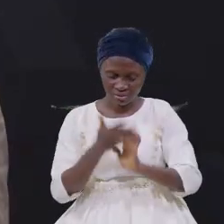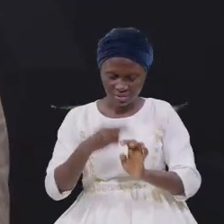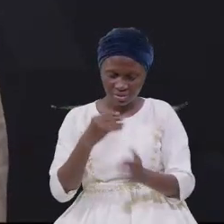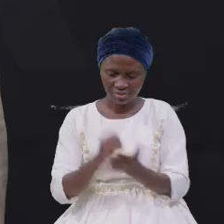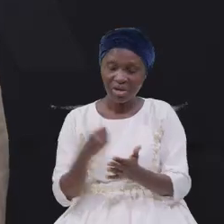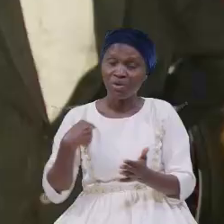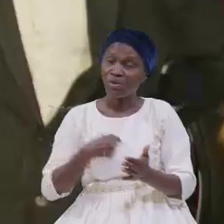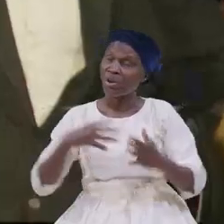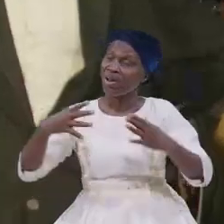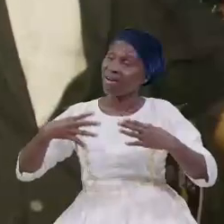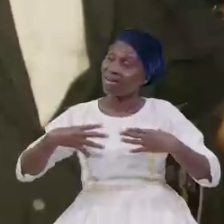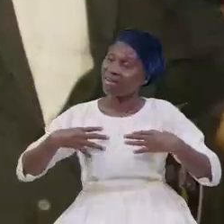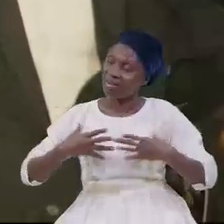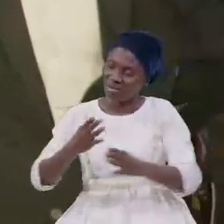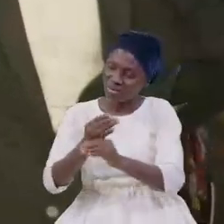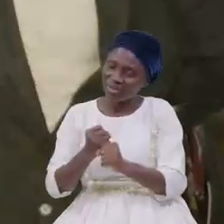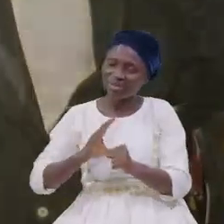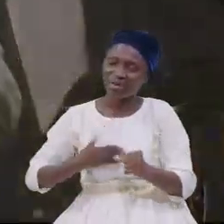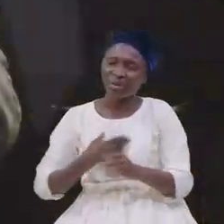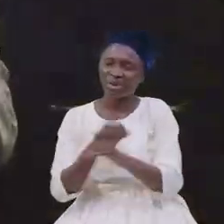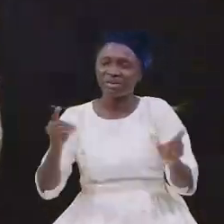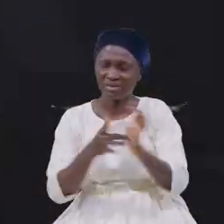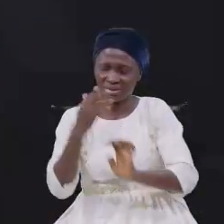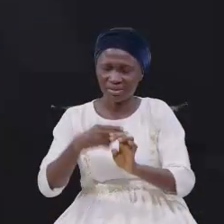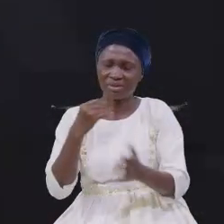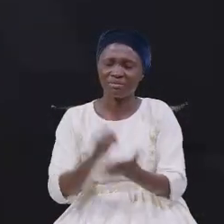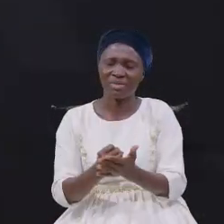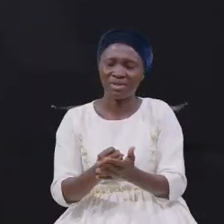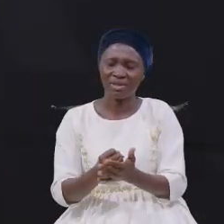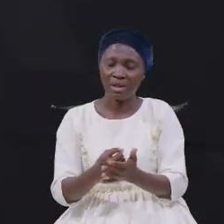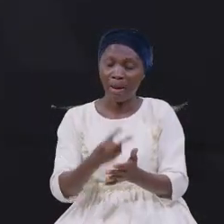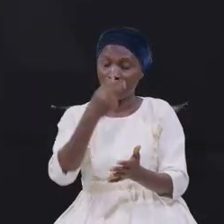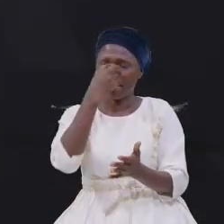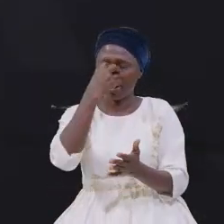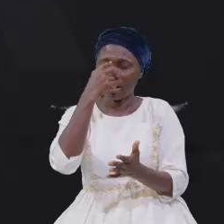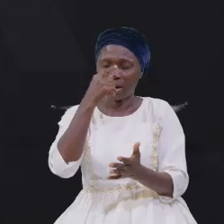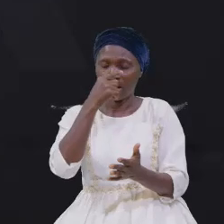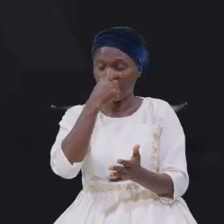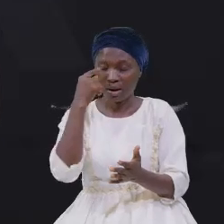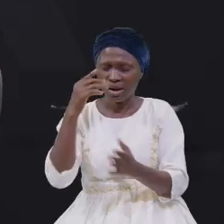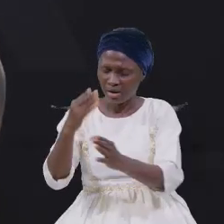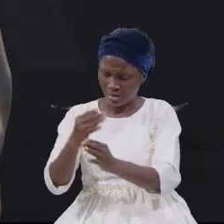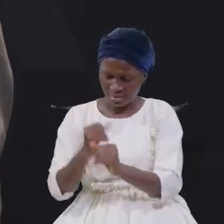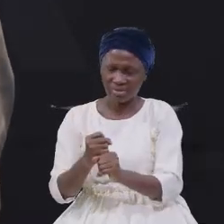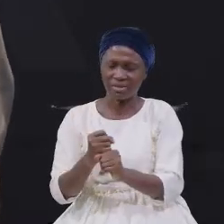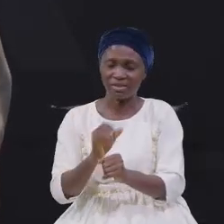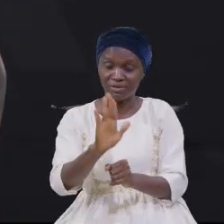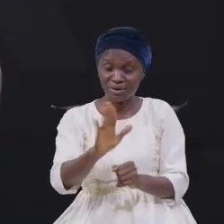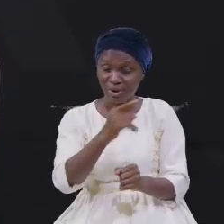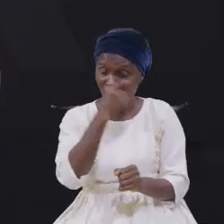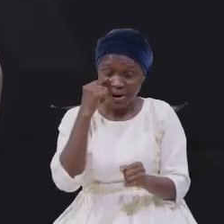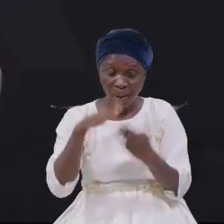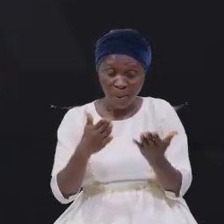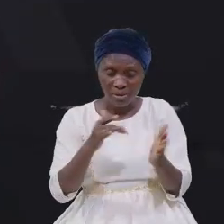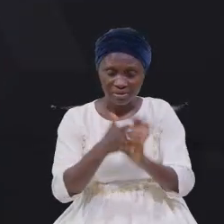our deliverance. Blind eyes, receive your sight.